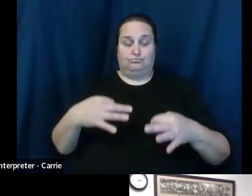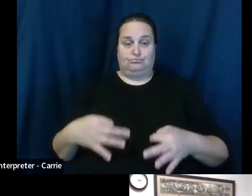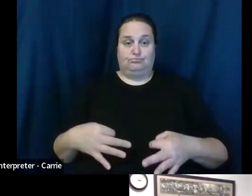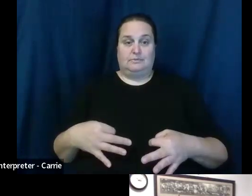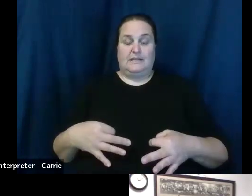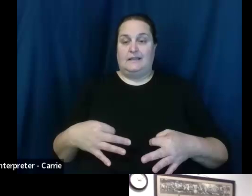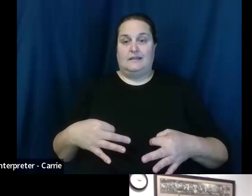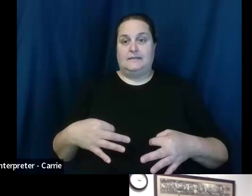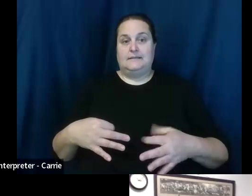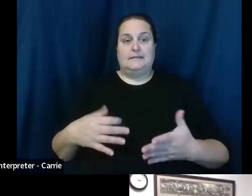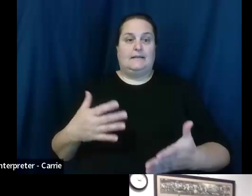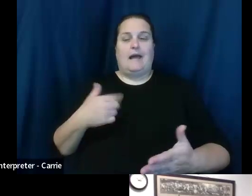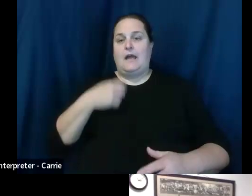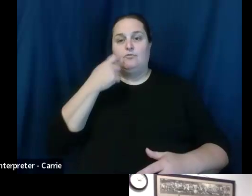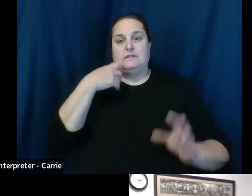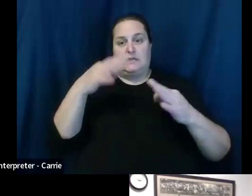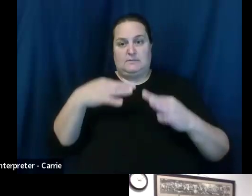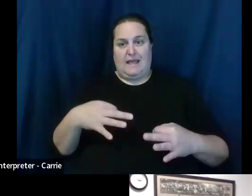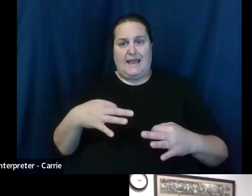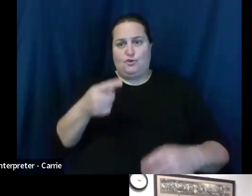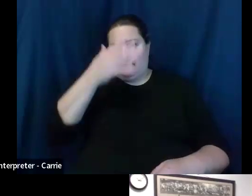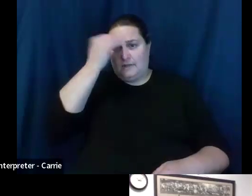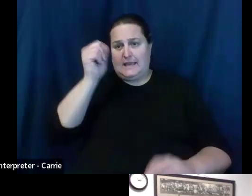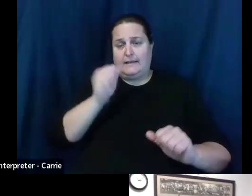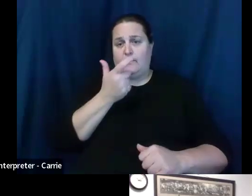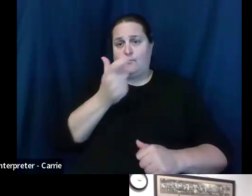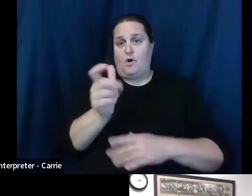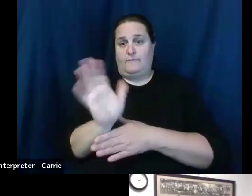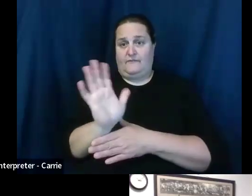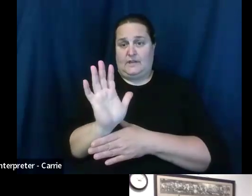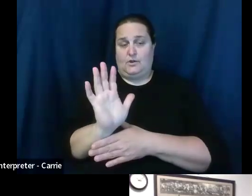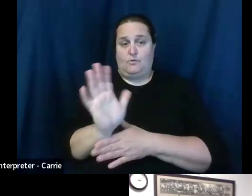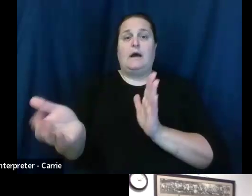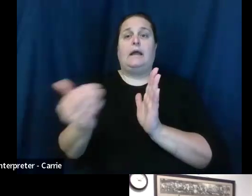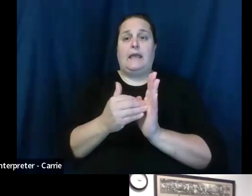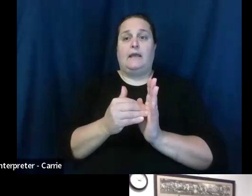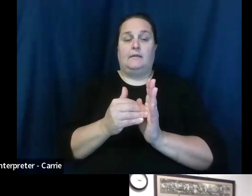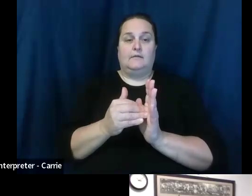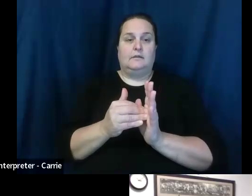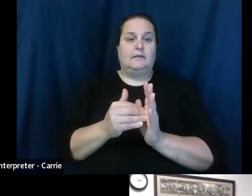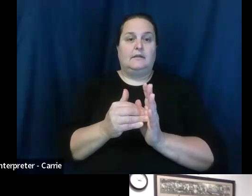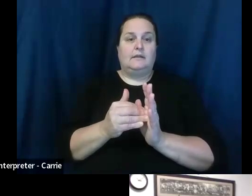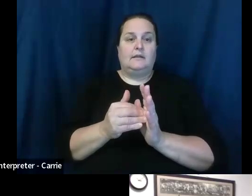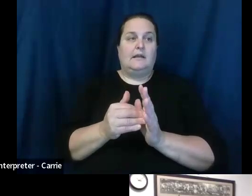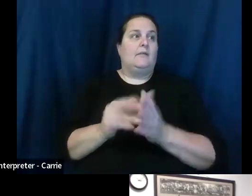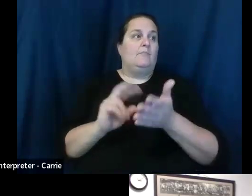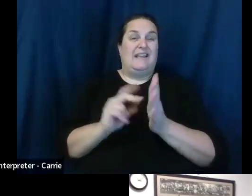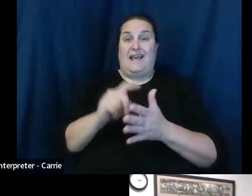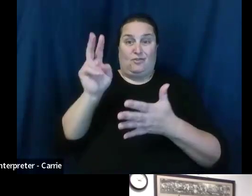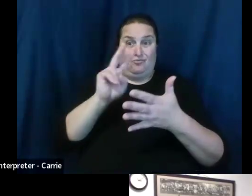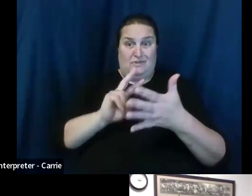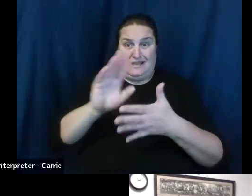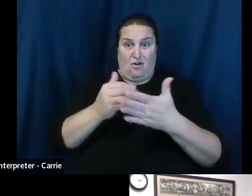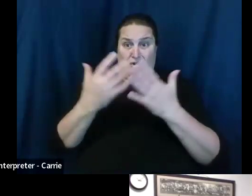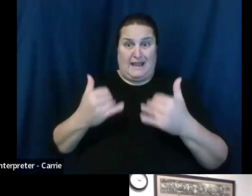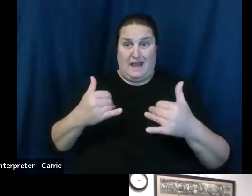contain a lot of the same information that I just talked about and that I talked about last week. So you don't have to necessarily read through all of that now, because it's a